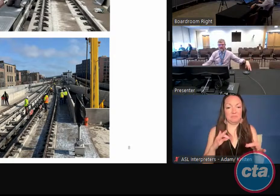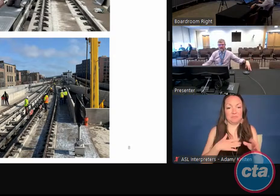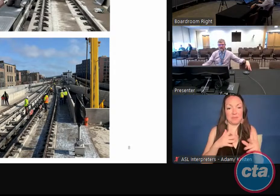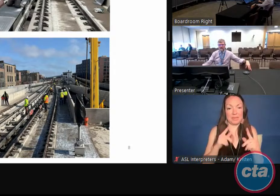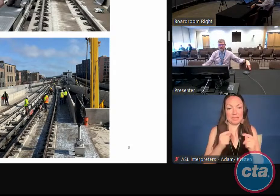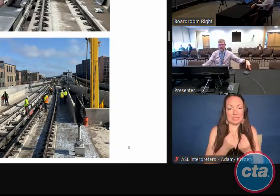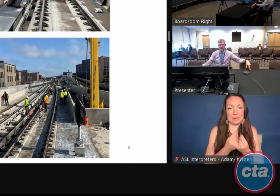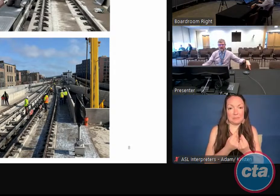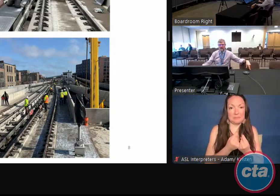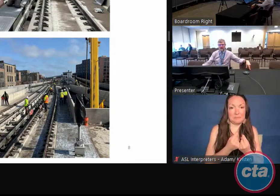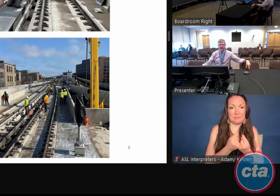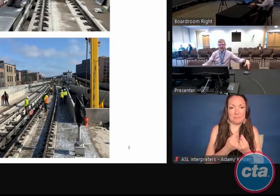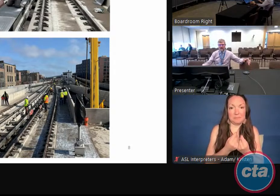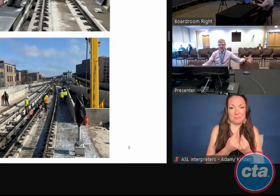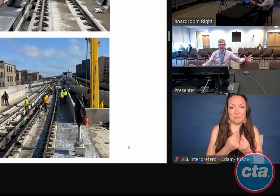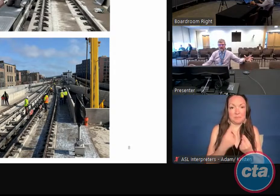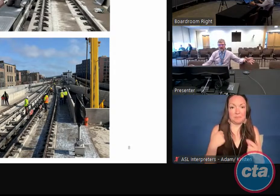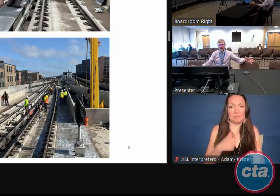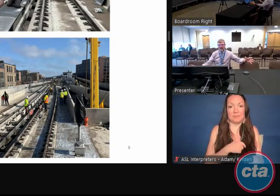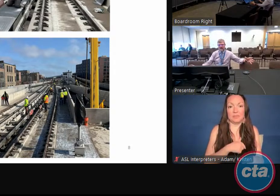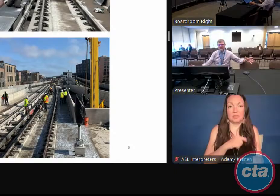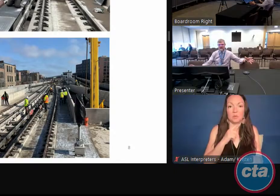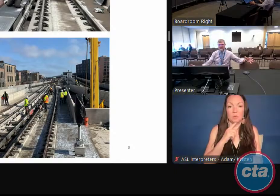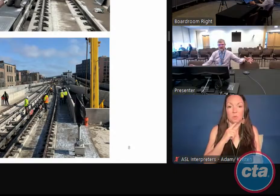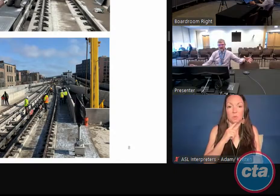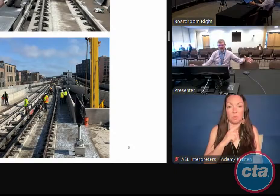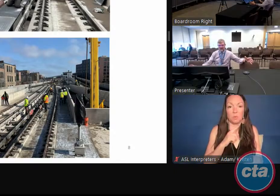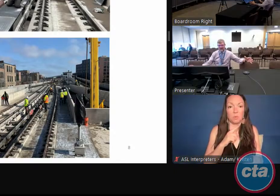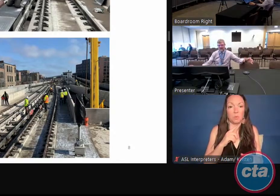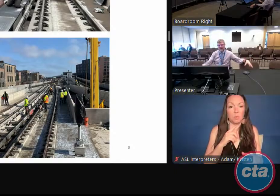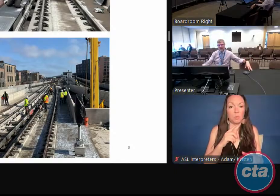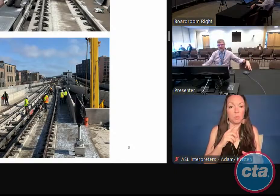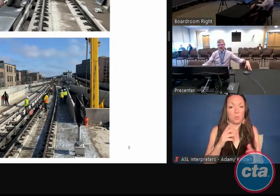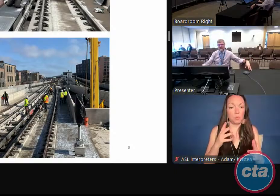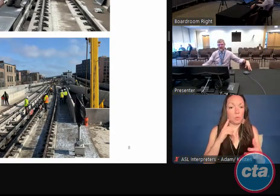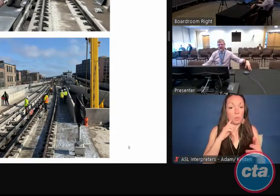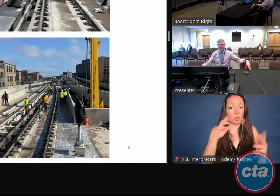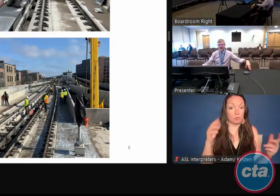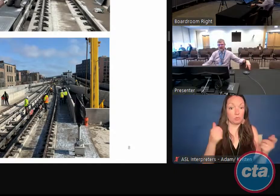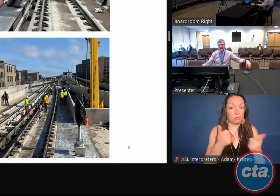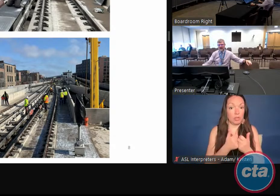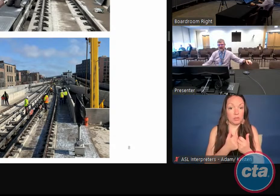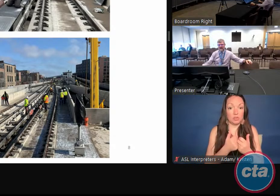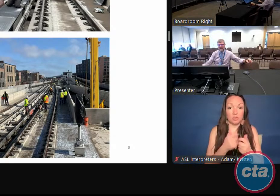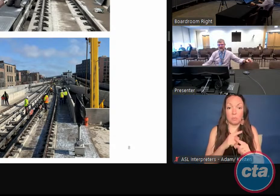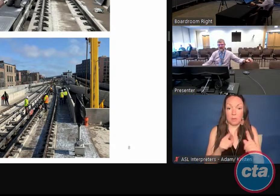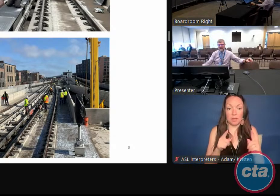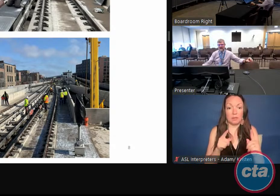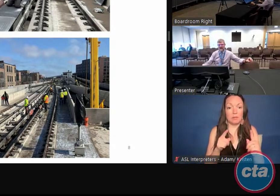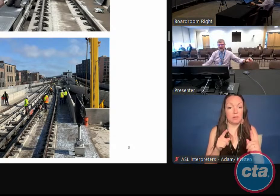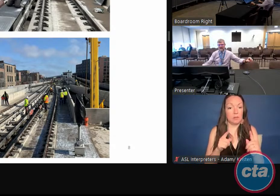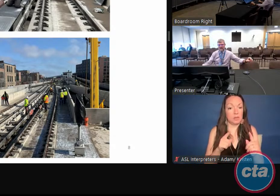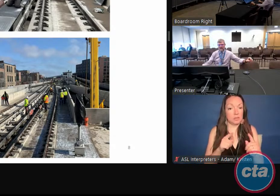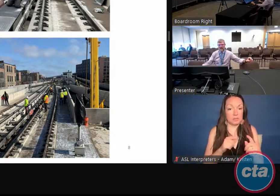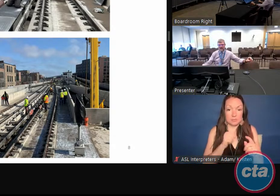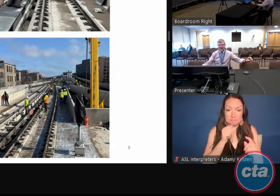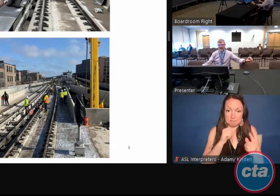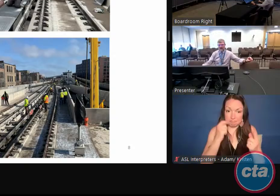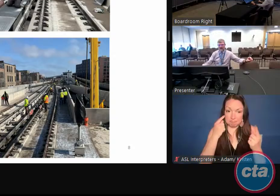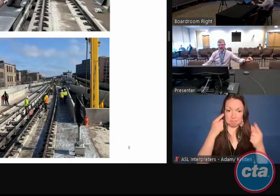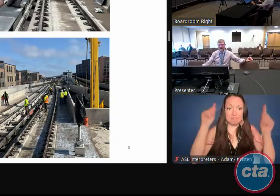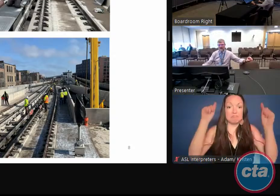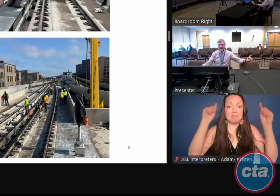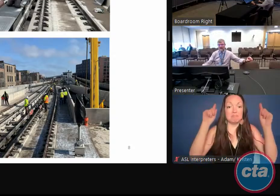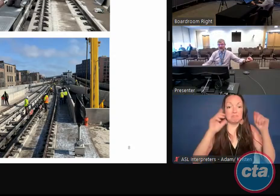certainly insurmountably challenged by this and rose to that challenge and met it. And I give them credit and